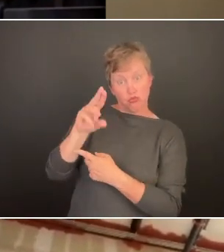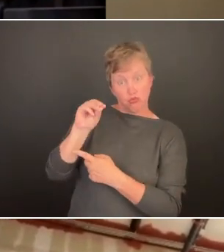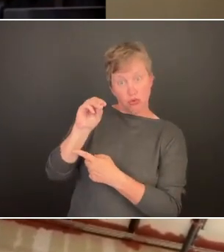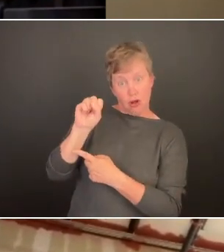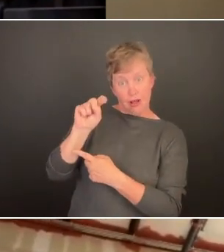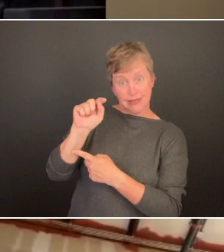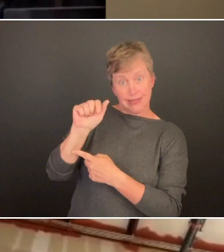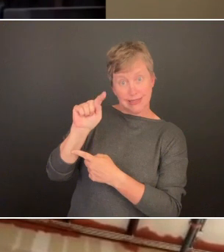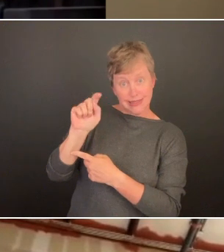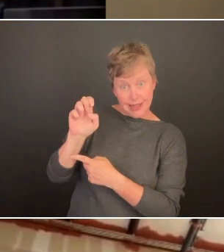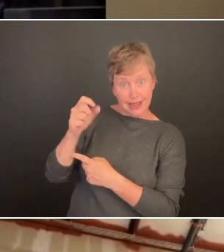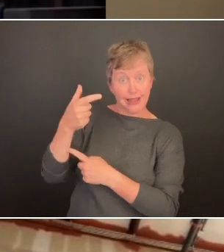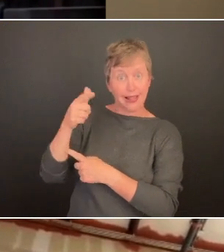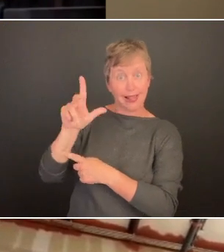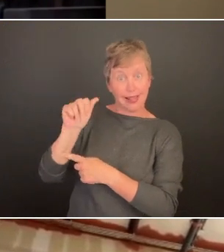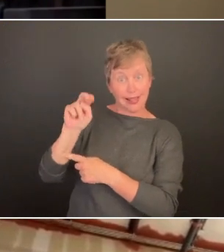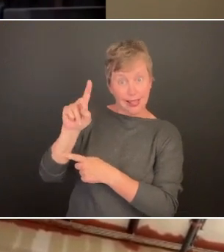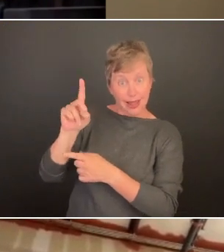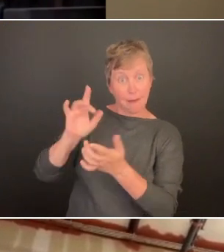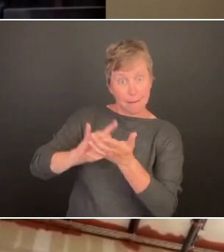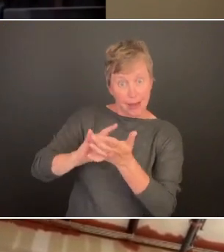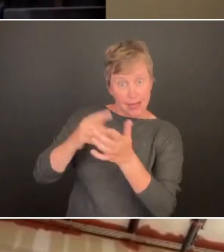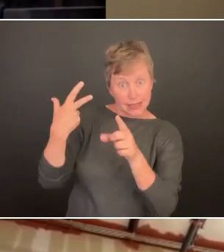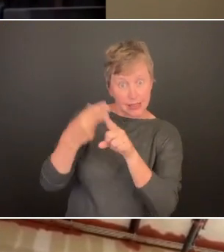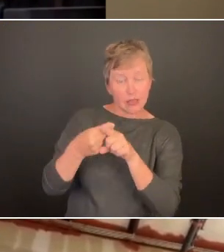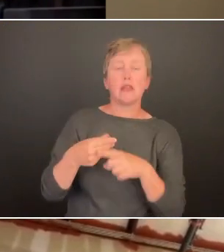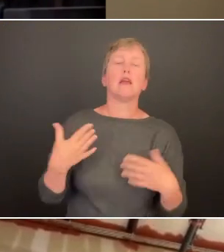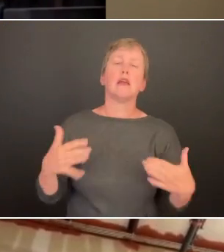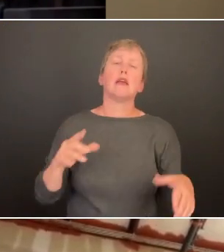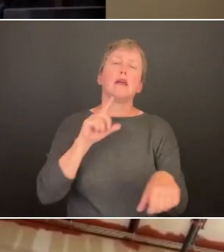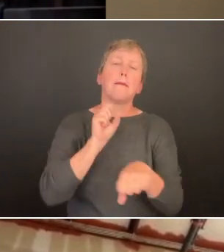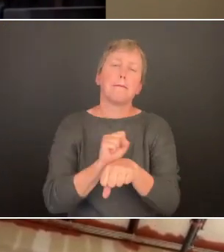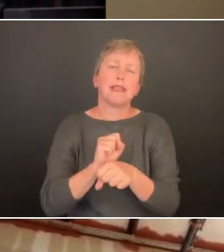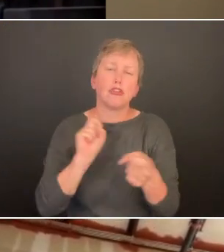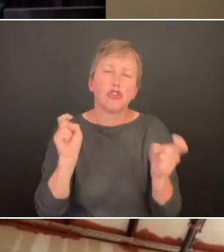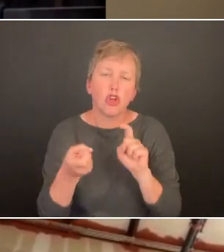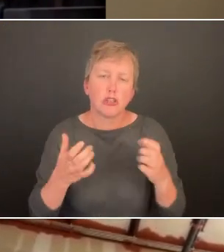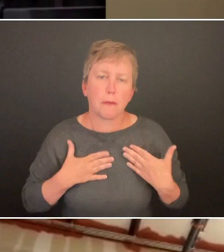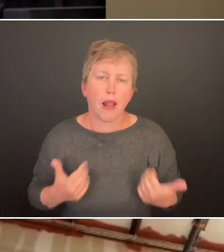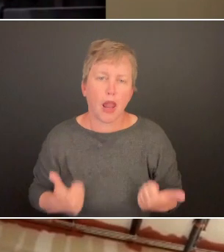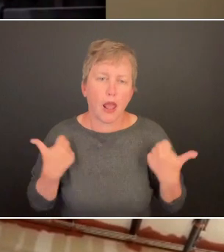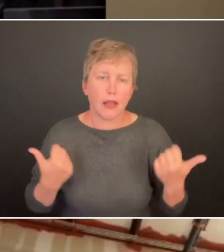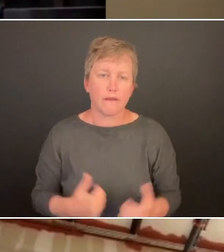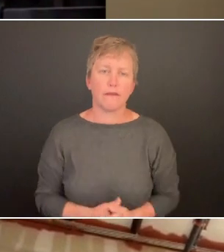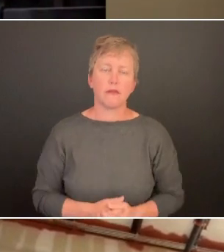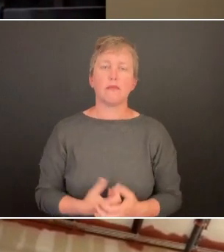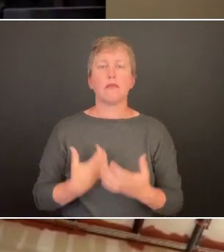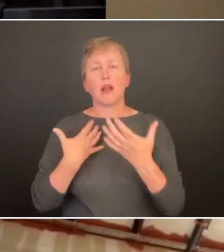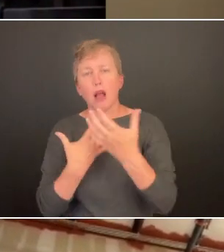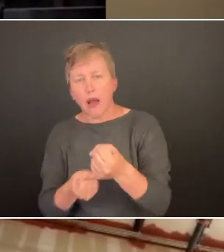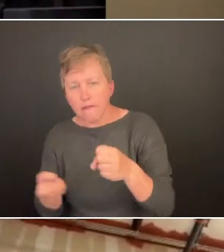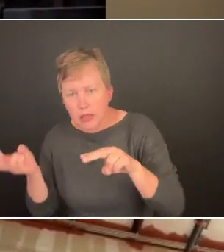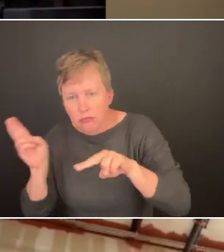I think I should. I should be able to. And then after the being educated on prostaglandin, the